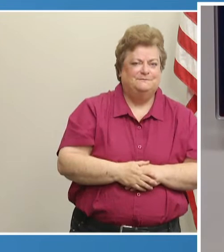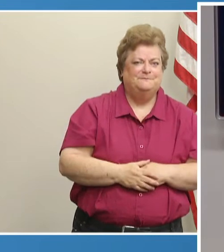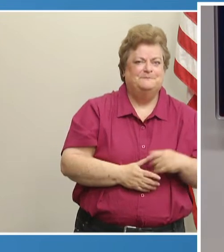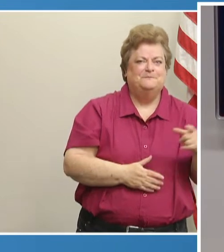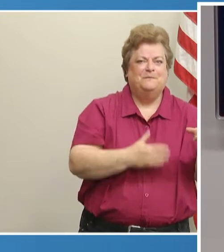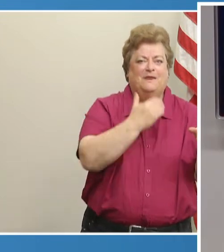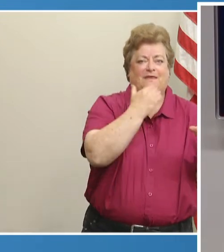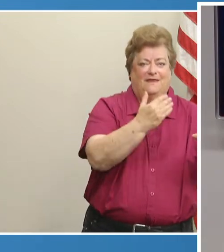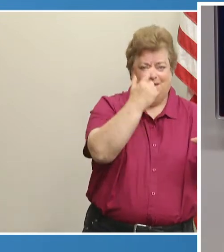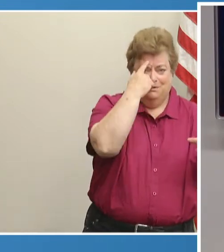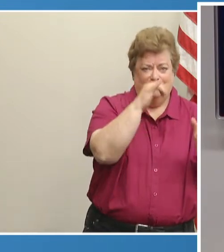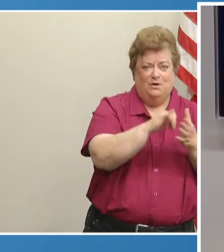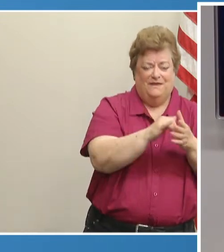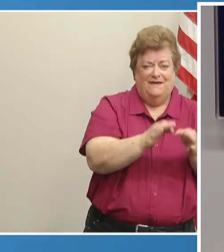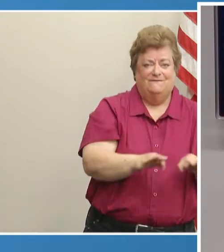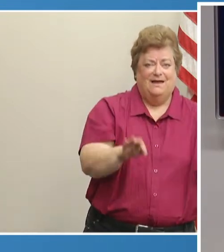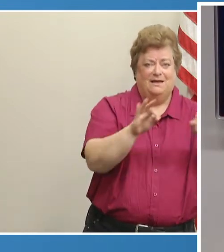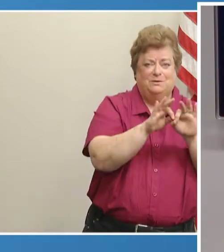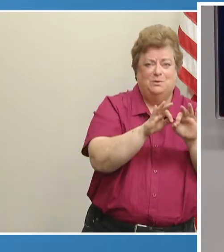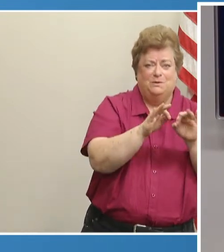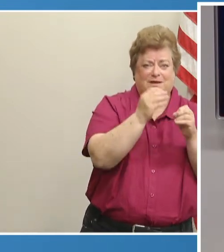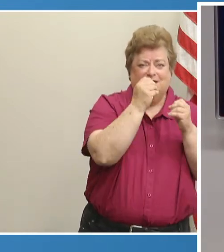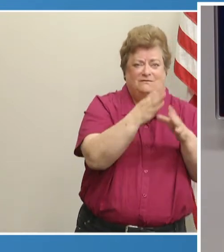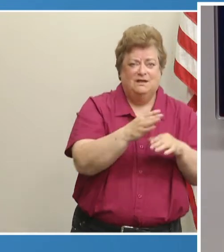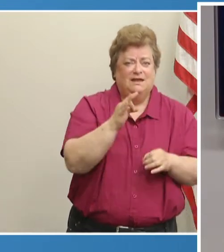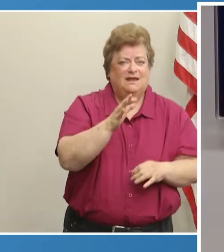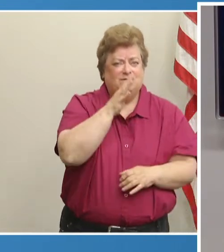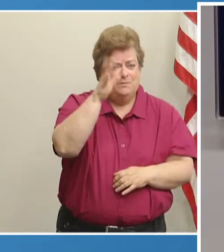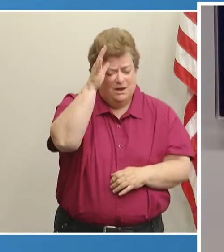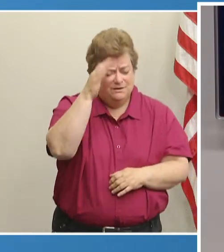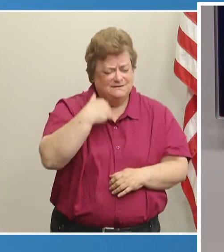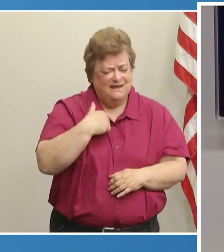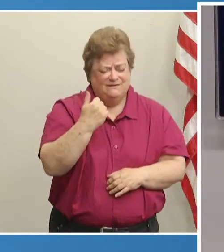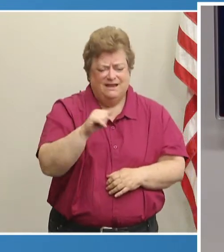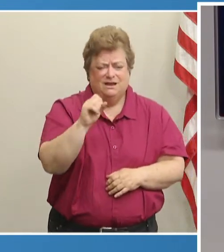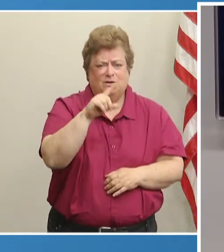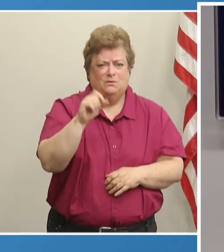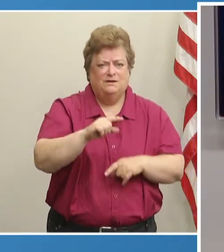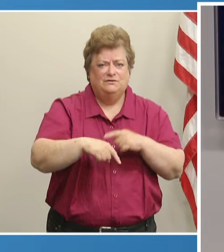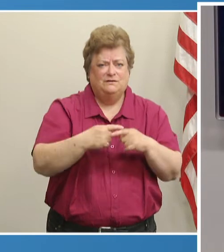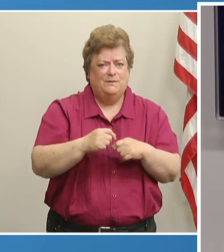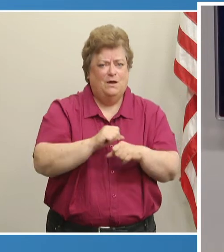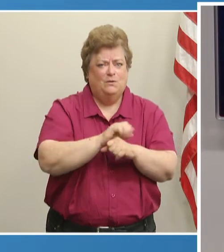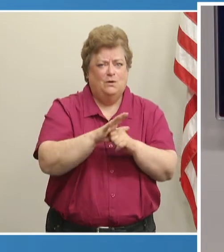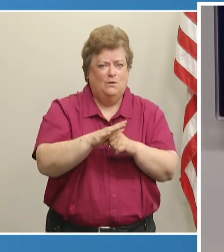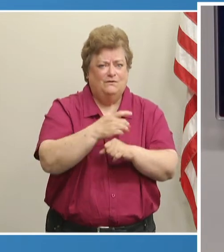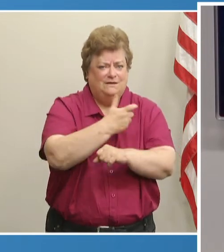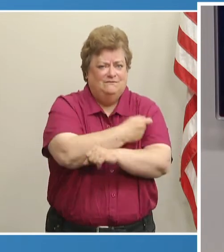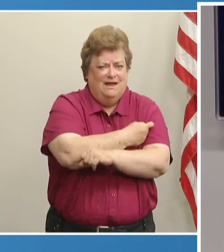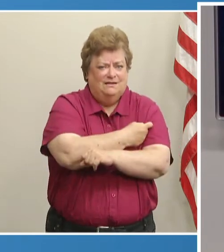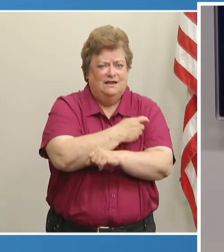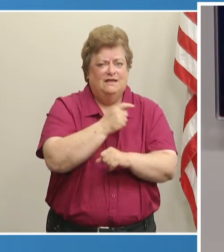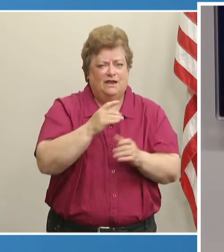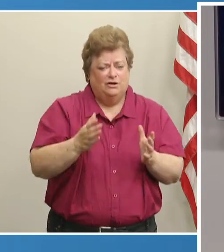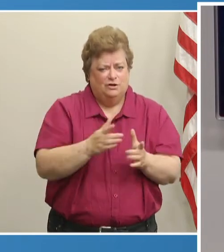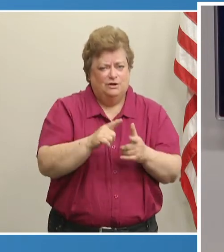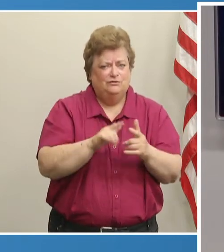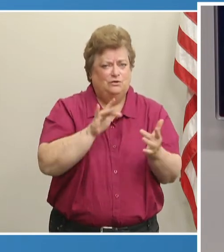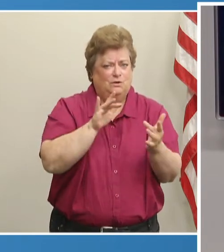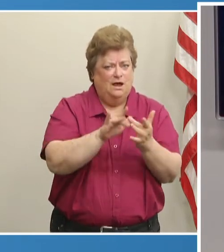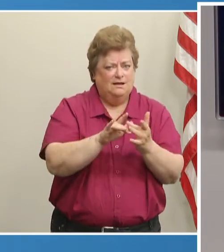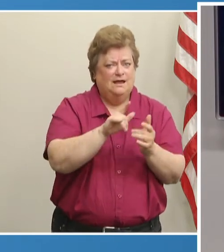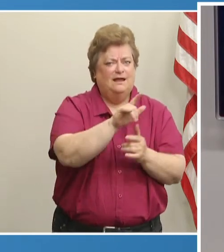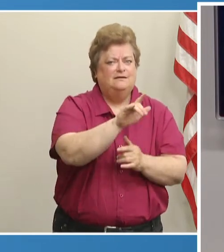Thank you for that valuable information. If parents have questions about COVID-19 vaccine, they are encouraged to contact their